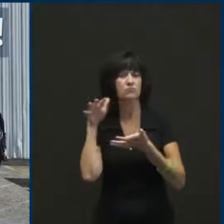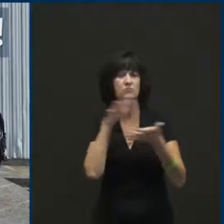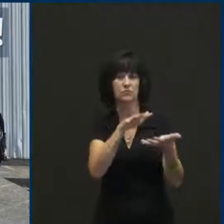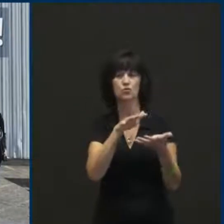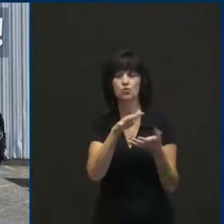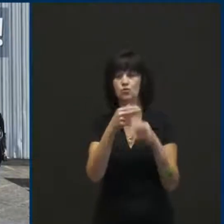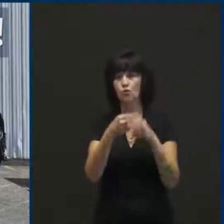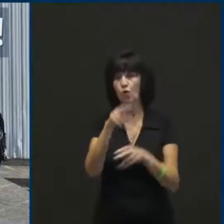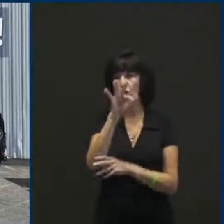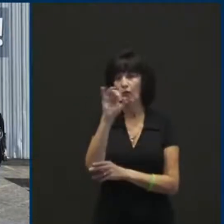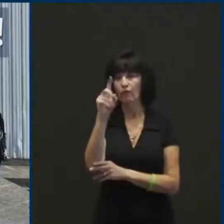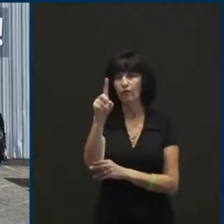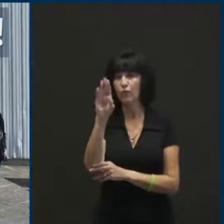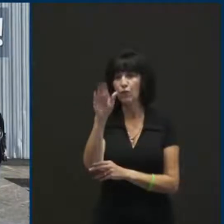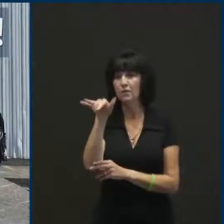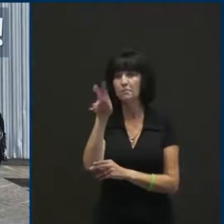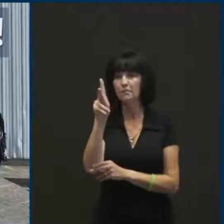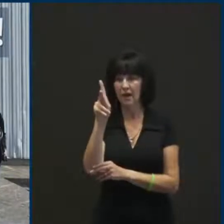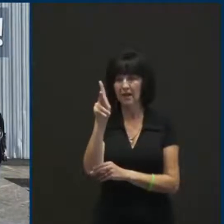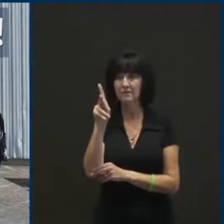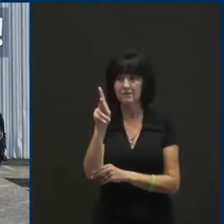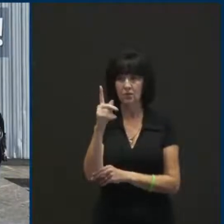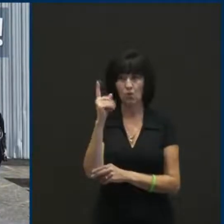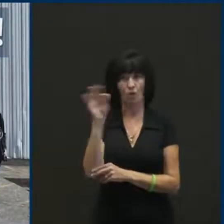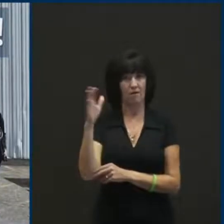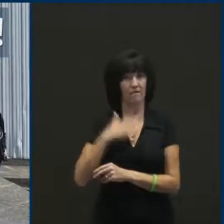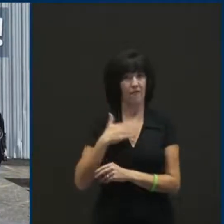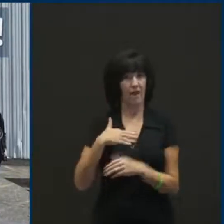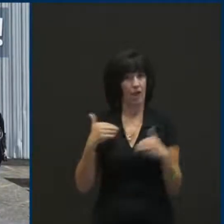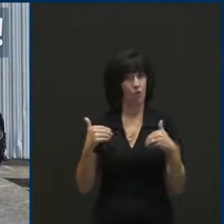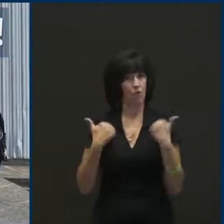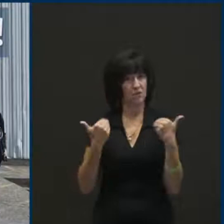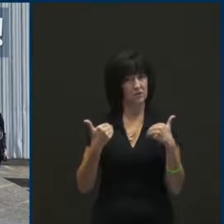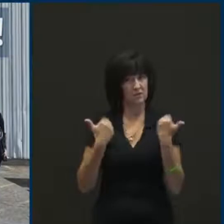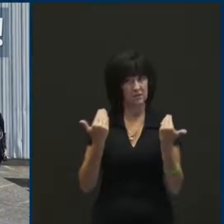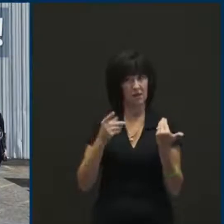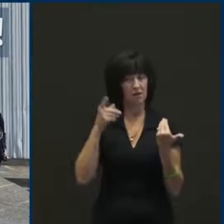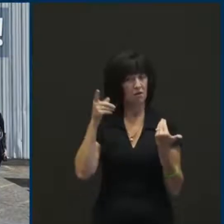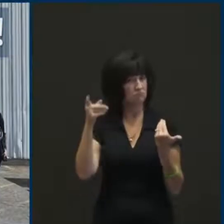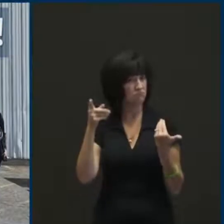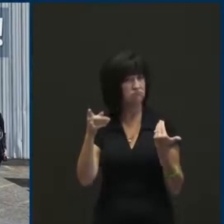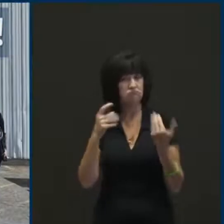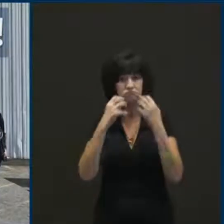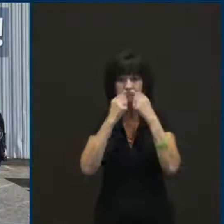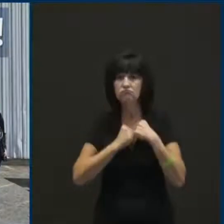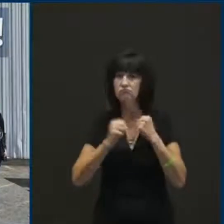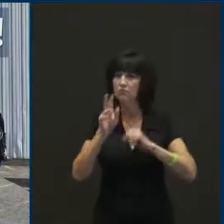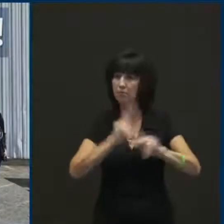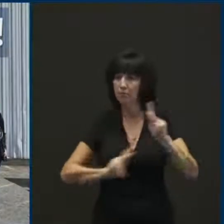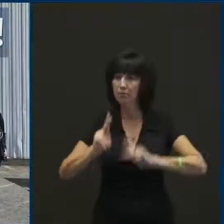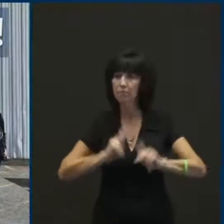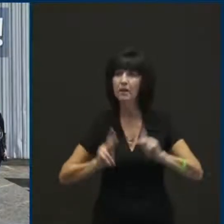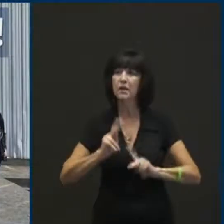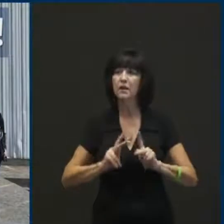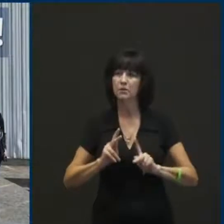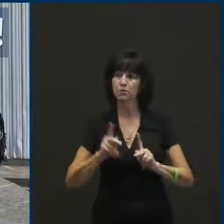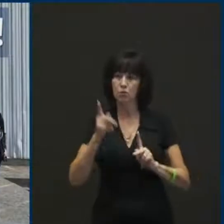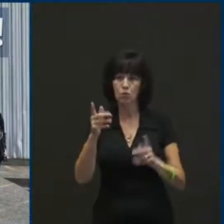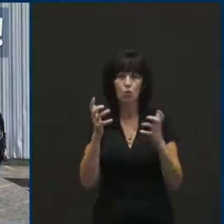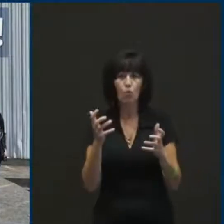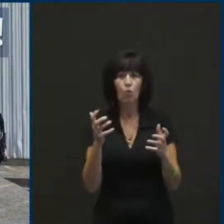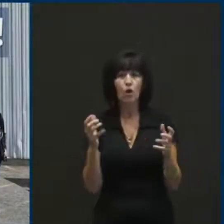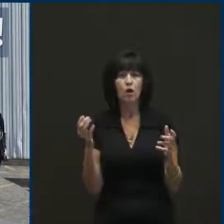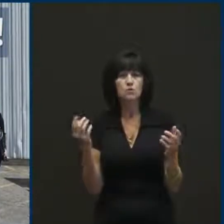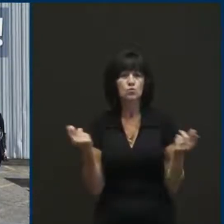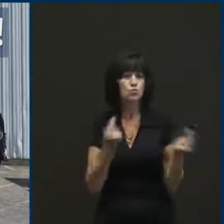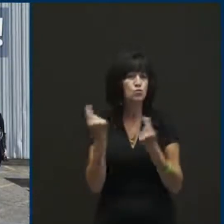of one of our youngsters looking out for his neighbors and working together to collect food